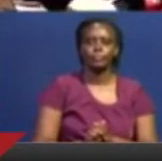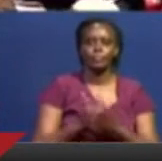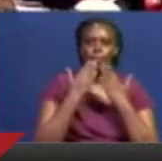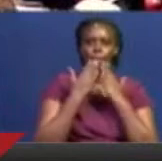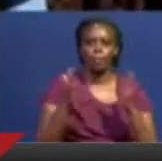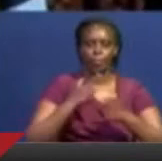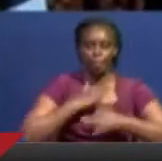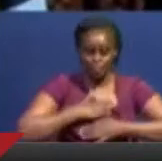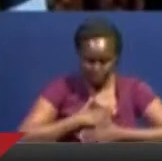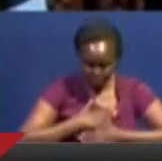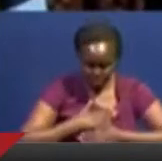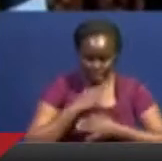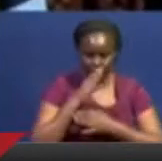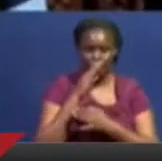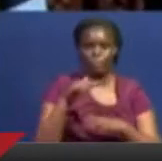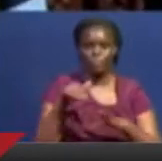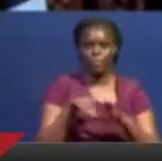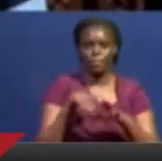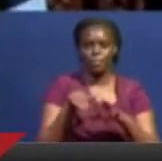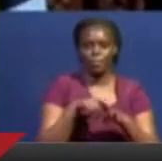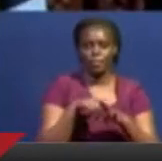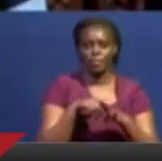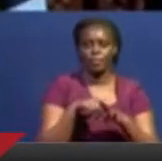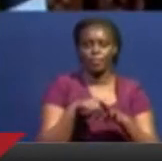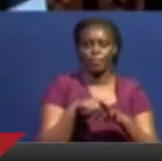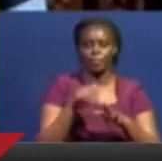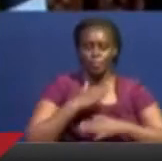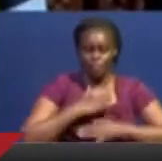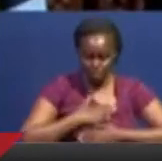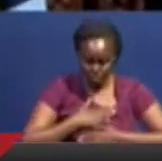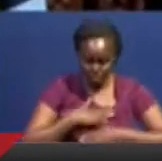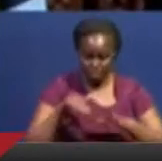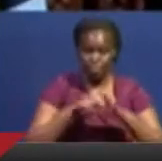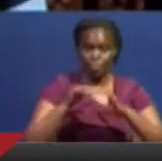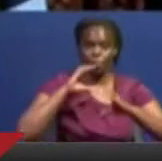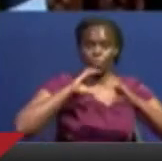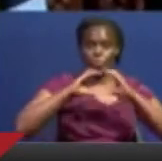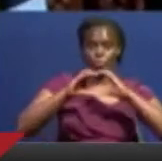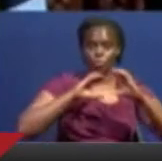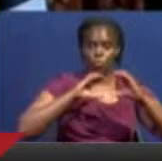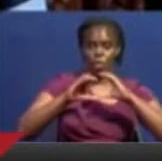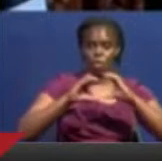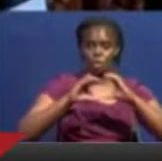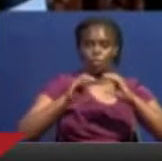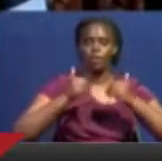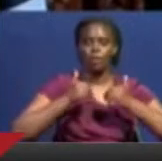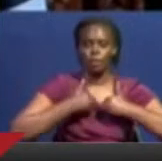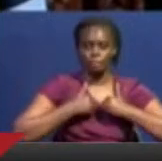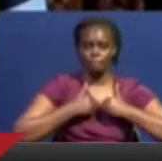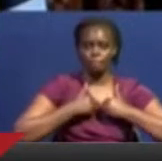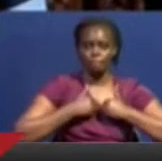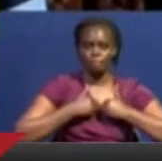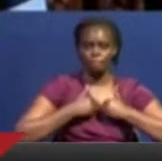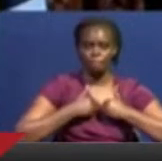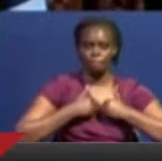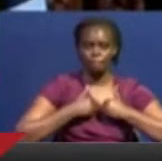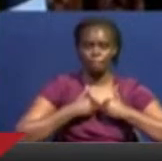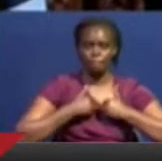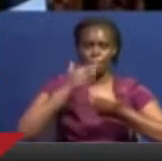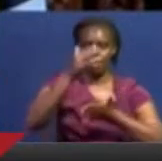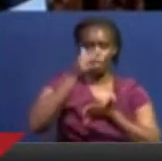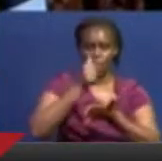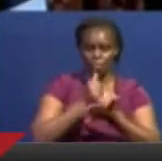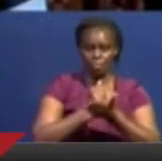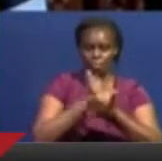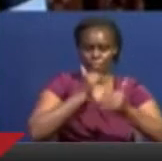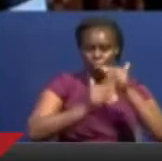Thank you, honorable members. Honorable members, I have a communication to make on the nomination